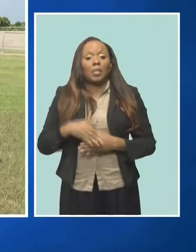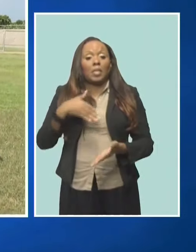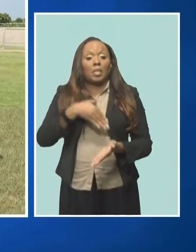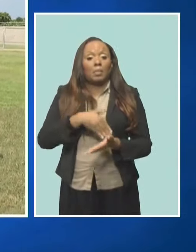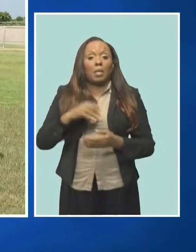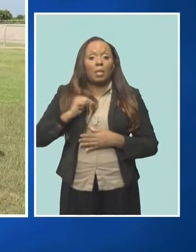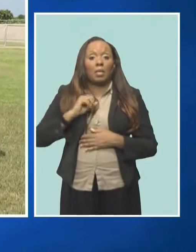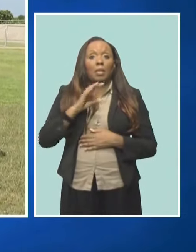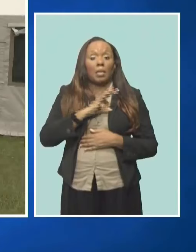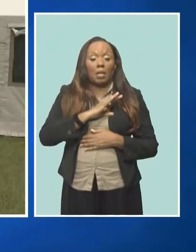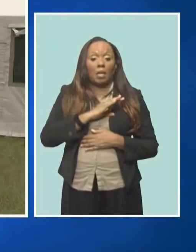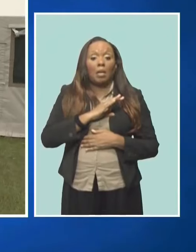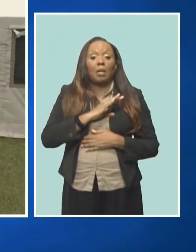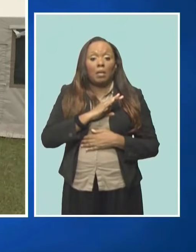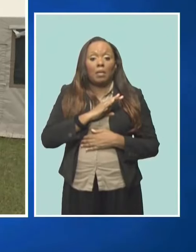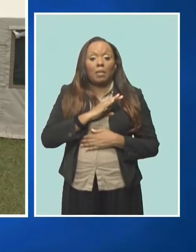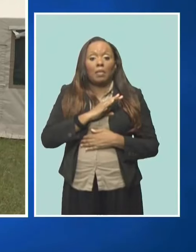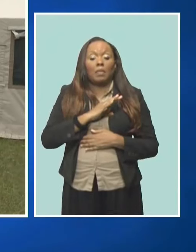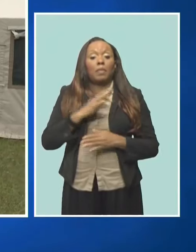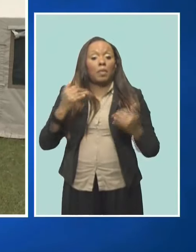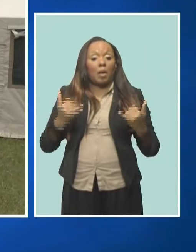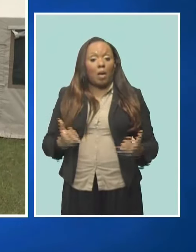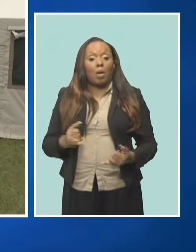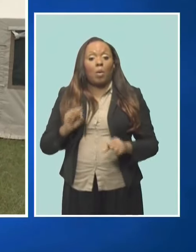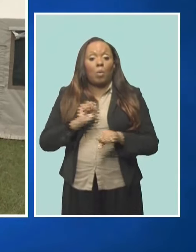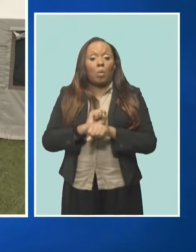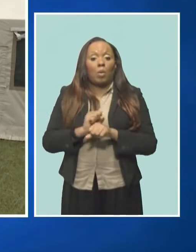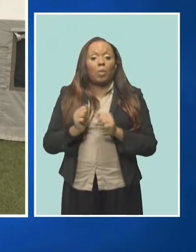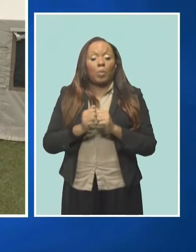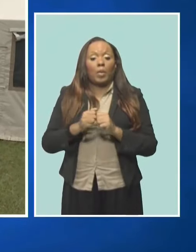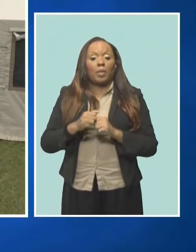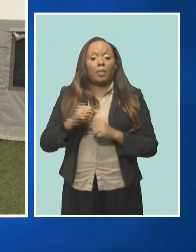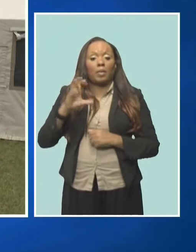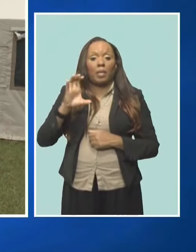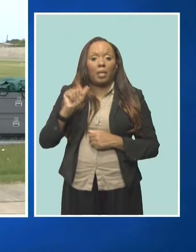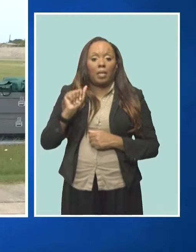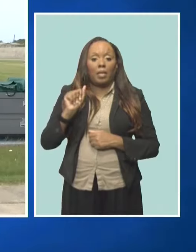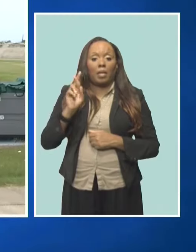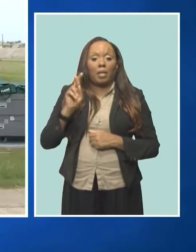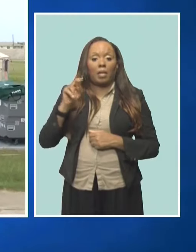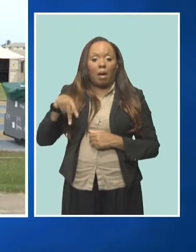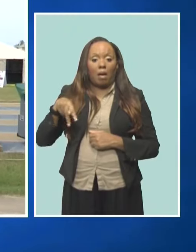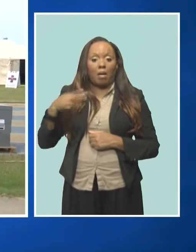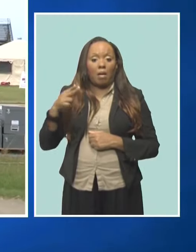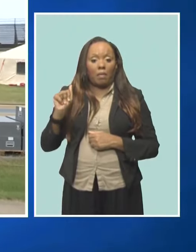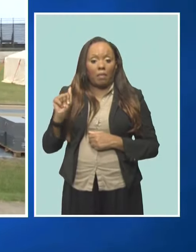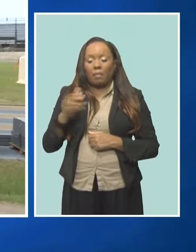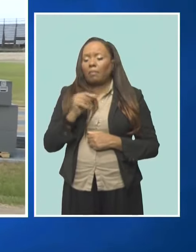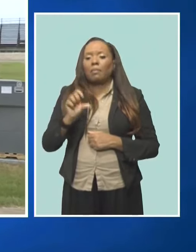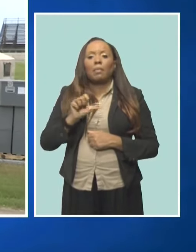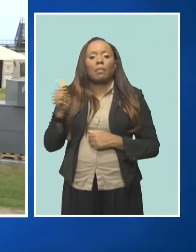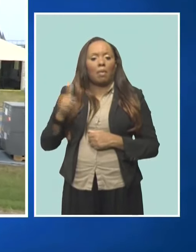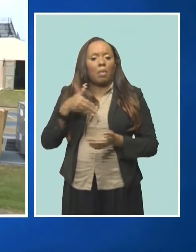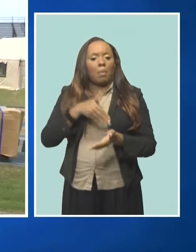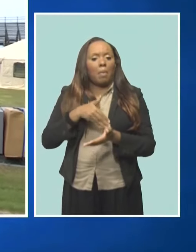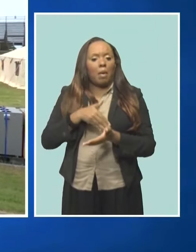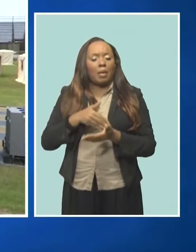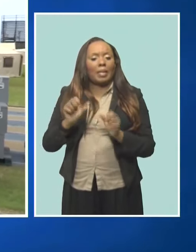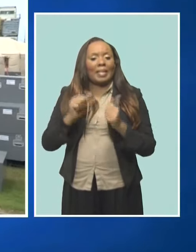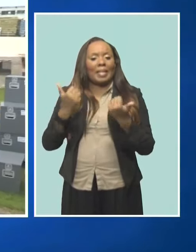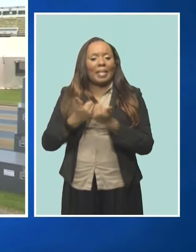field hospital are currently working with the Caribbean Public Health Agency and other medical entities to ensure they have